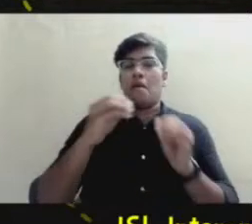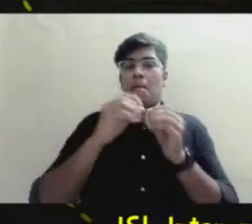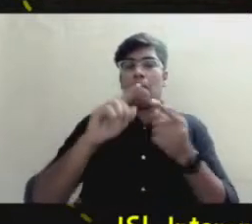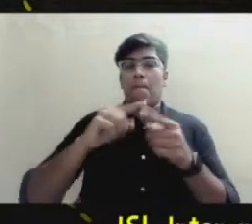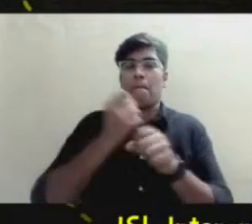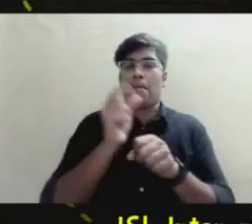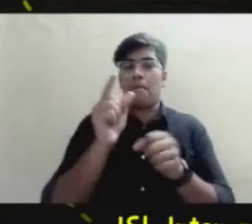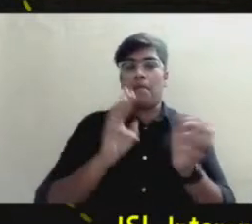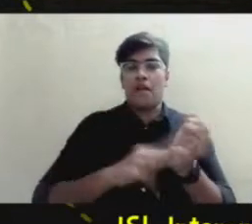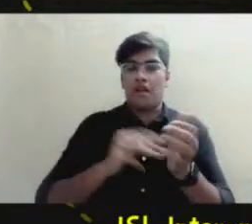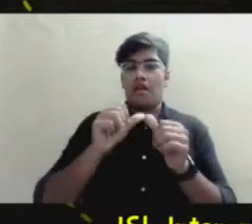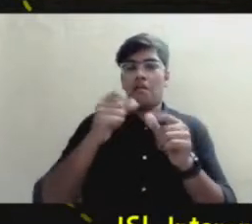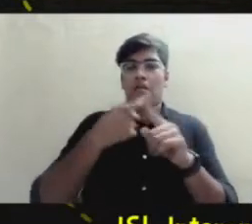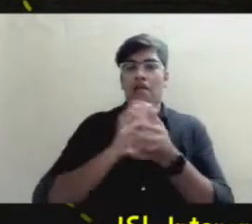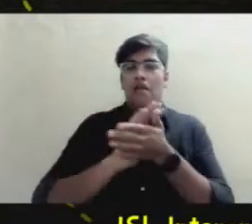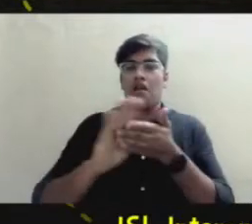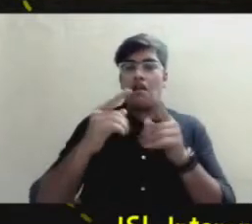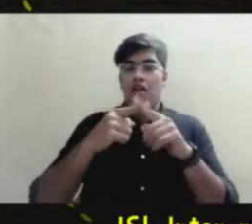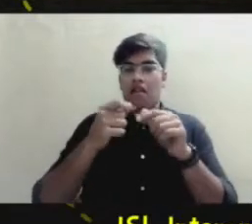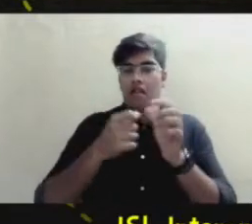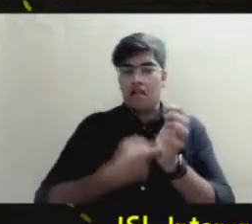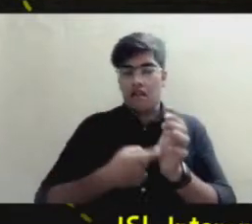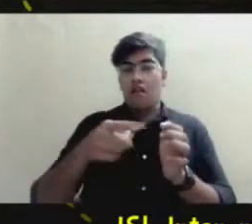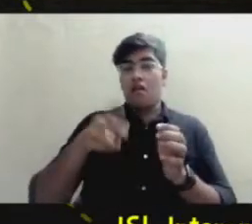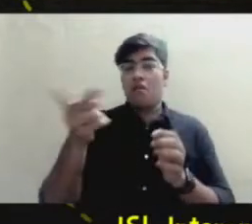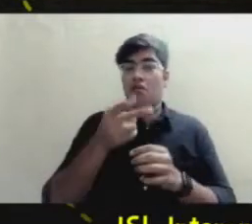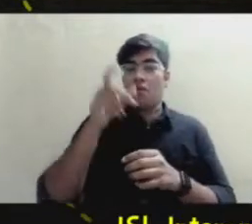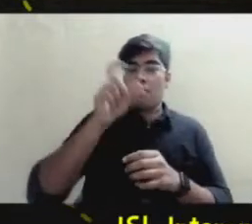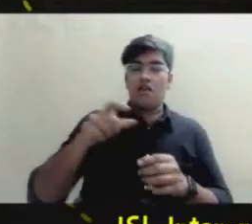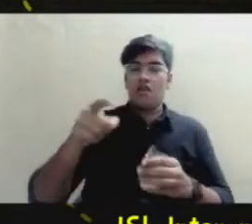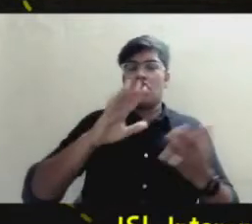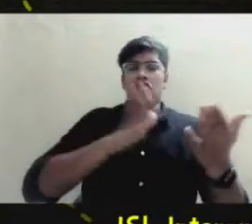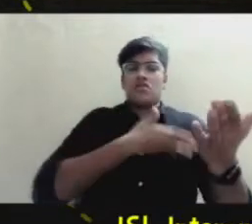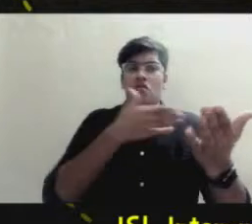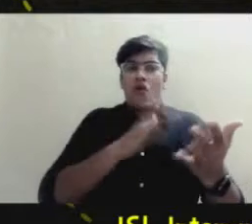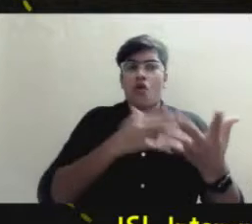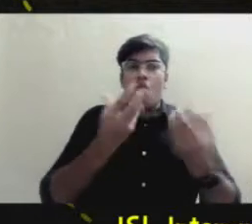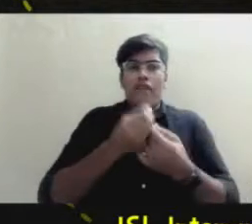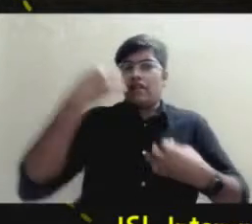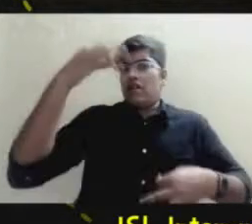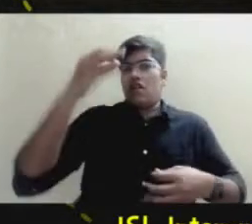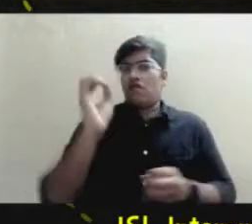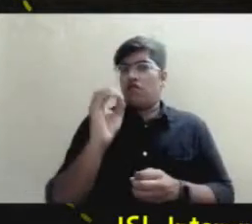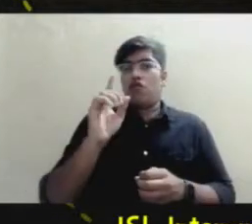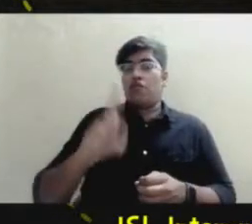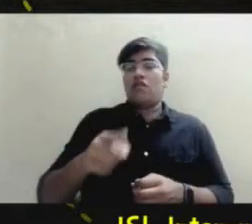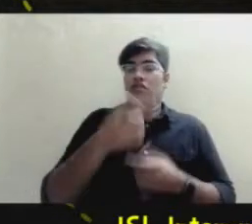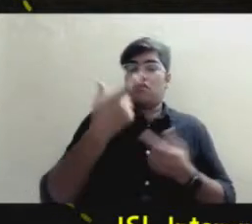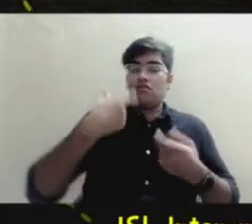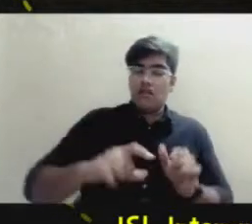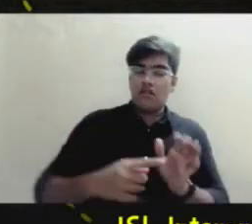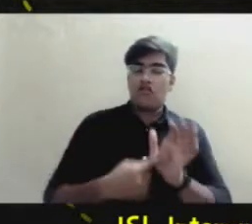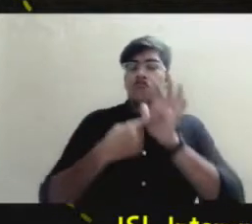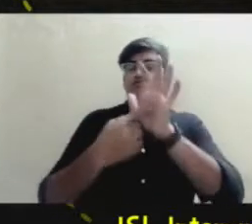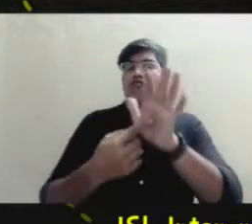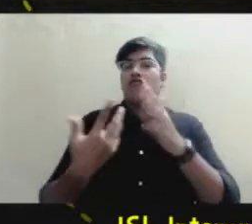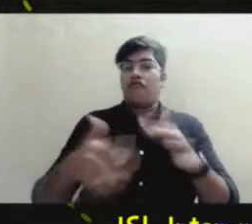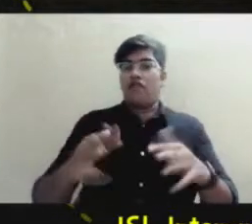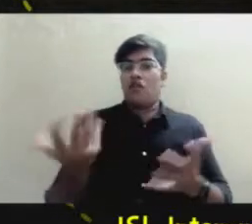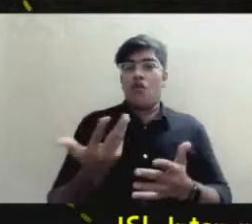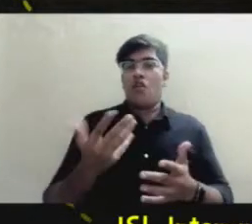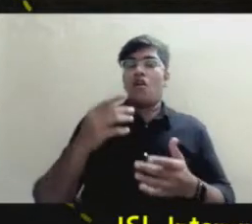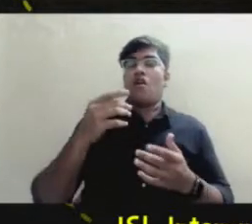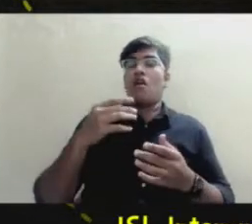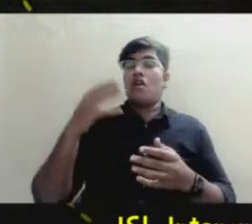Rasulan Bai. I think they still showed us that once again, the form